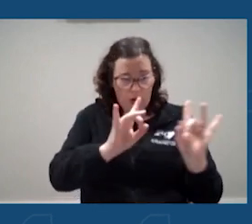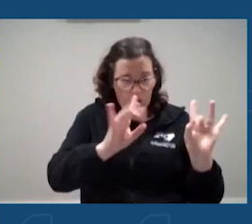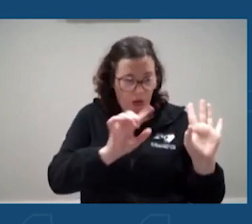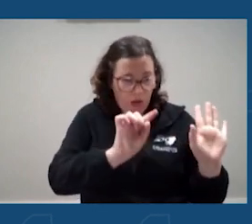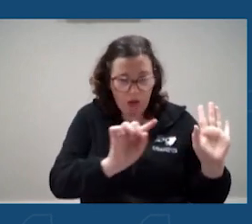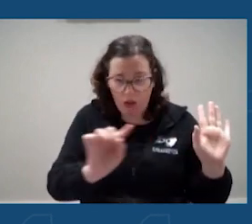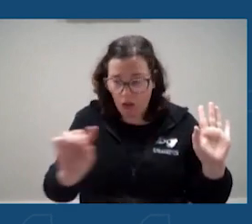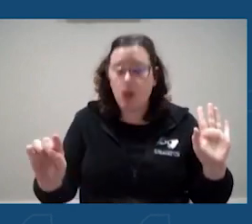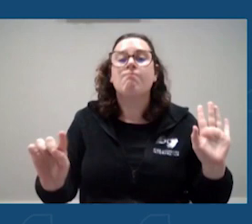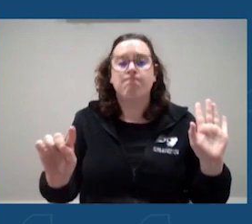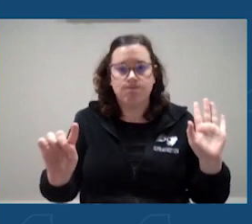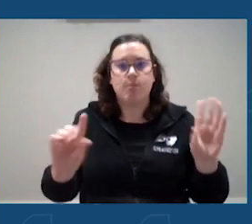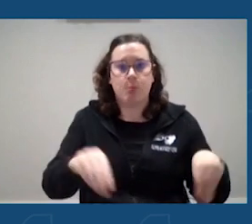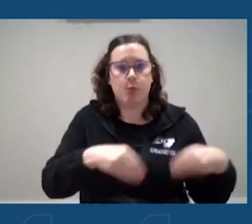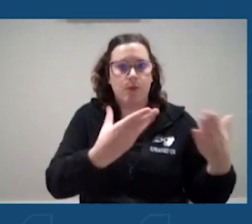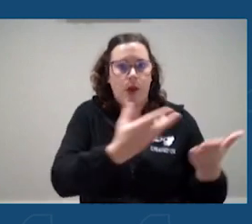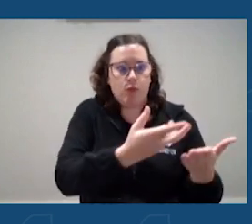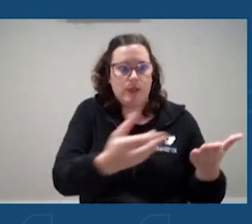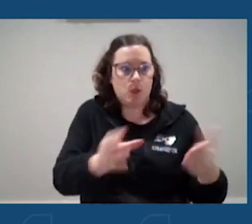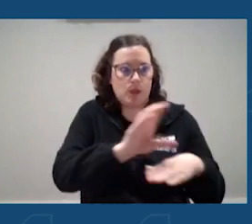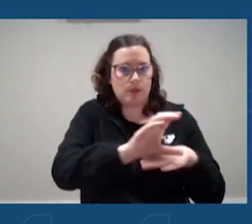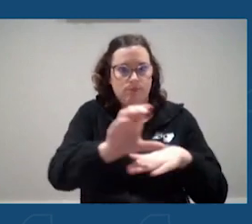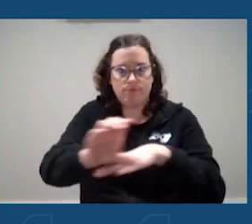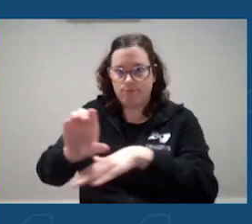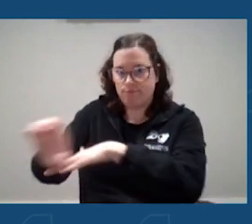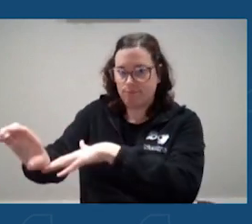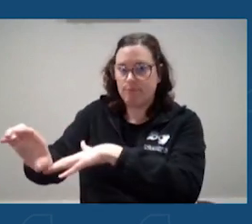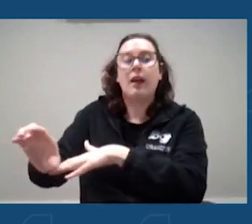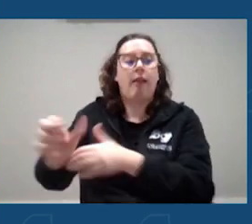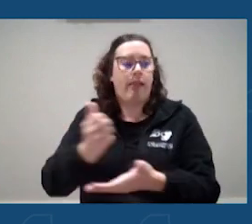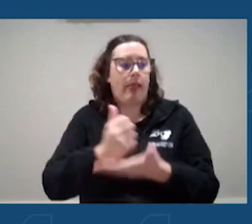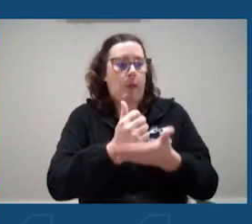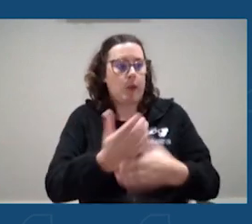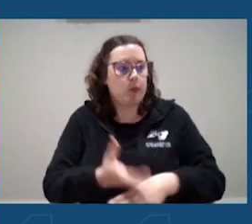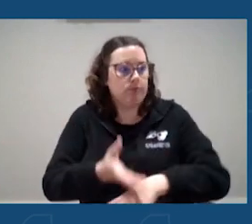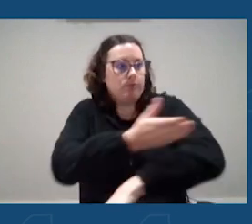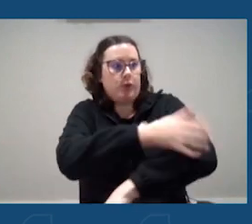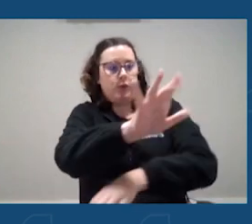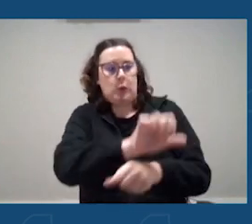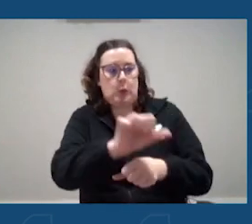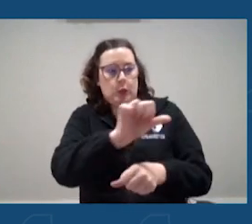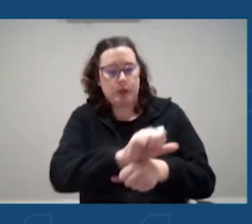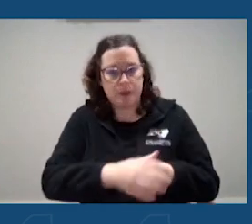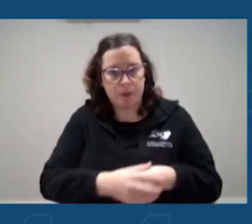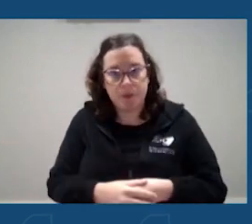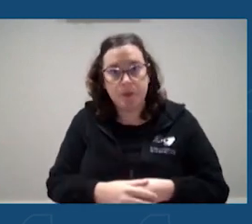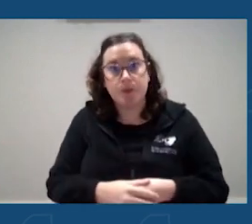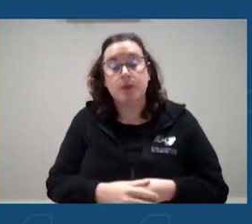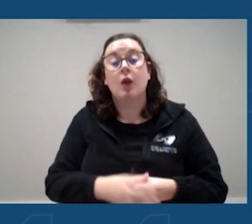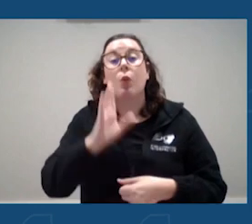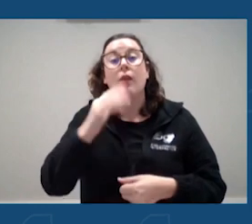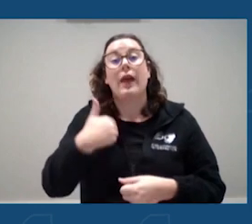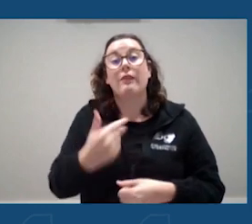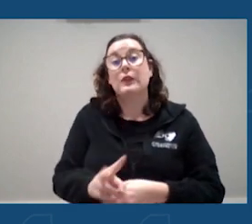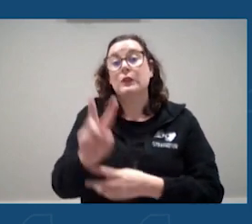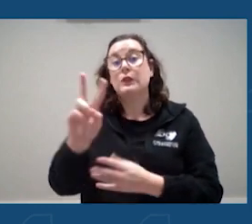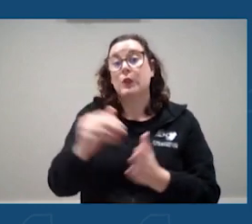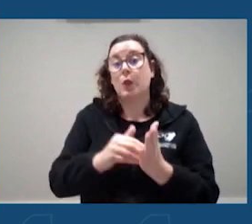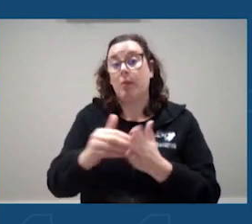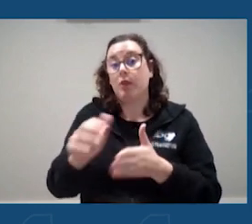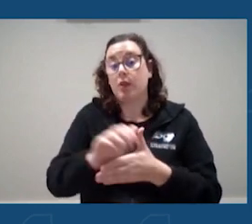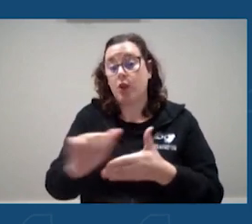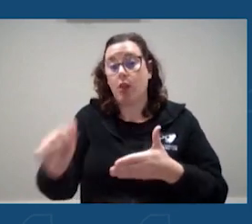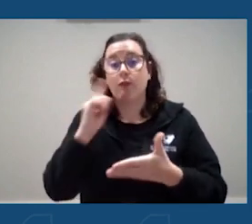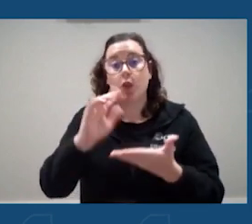work and helping you ramp up your work as well. So what we're going to also do is have a $2 million fund for the Community Capacity